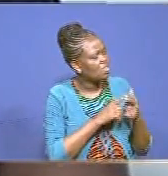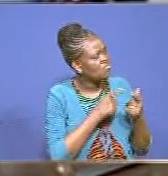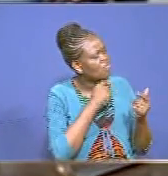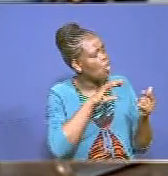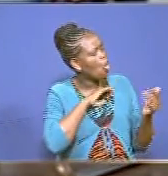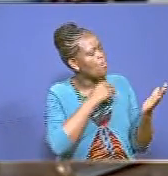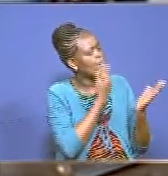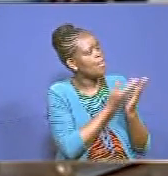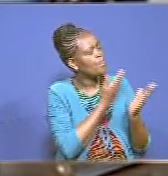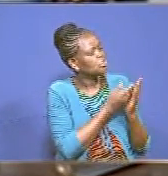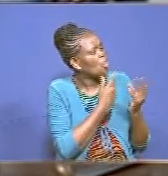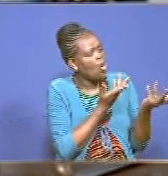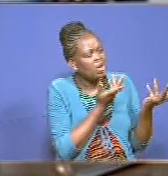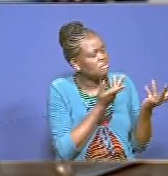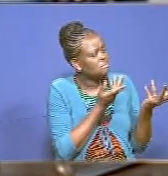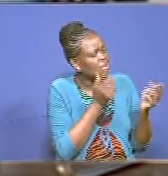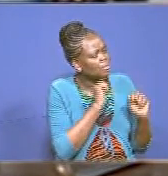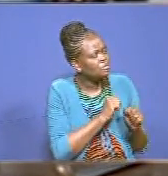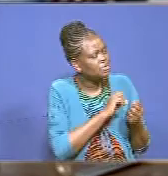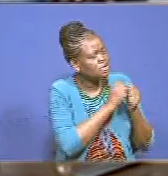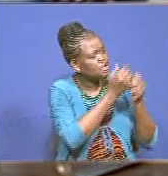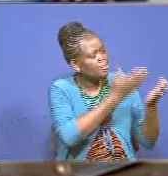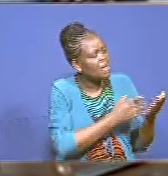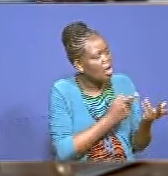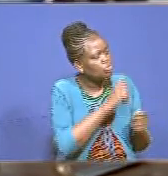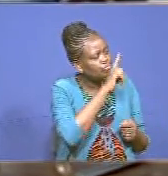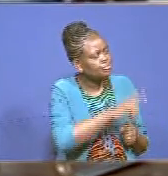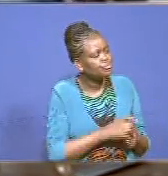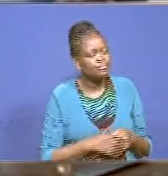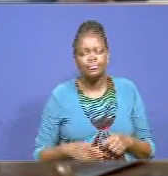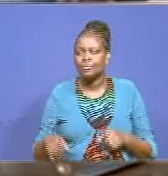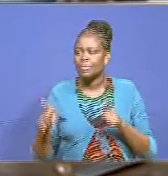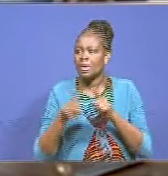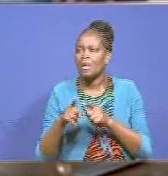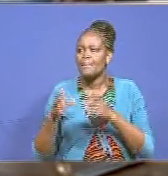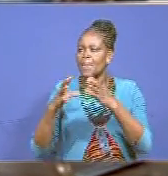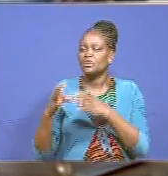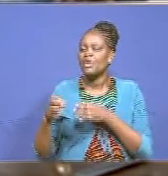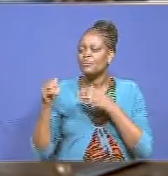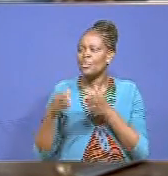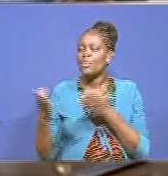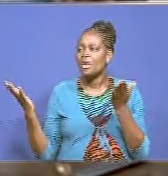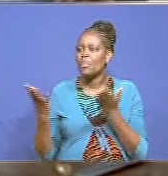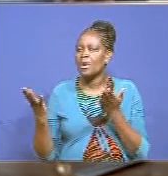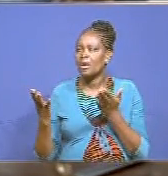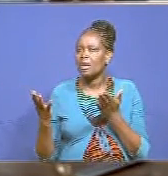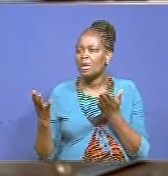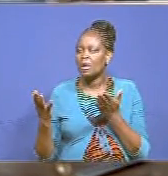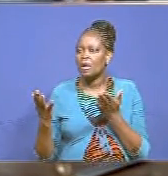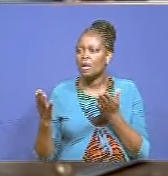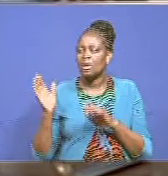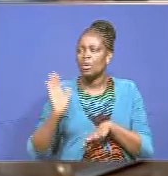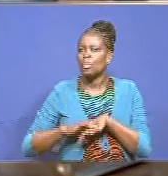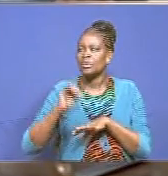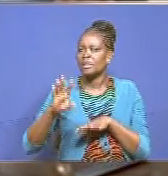or how are you going to affect those changes that you're talking about? Absolutely. As a party, we have mechanisms where it's unfortunate